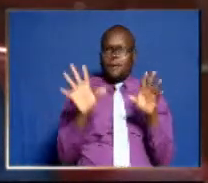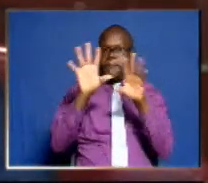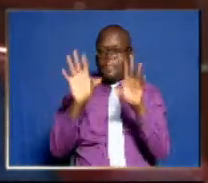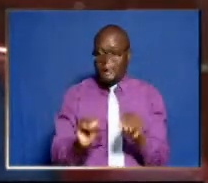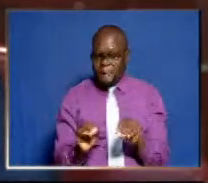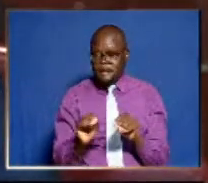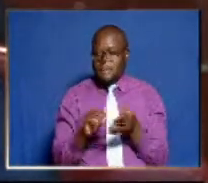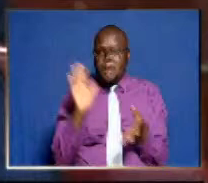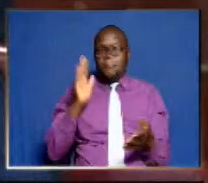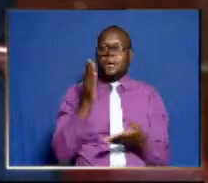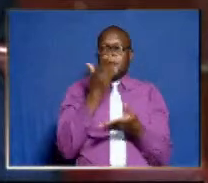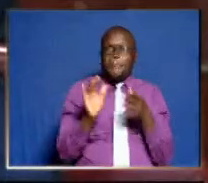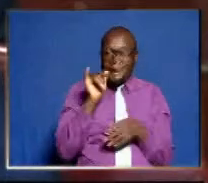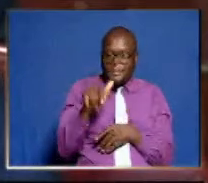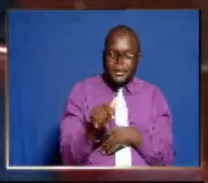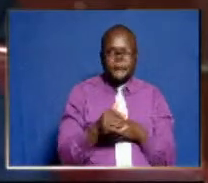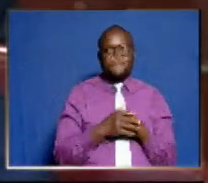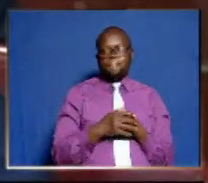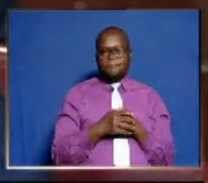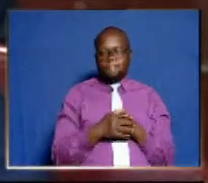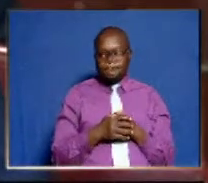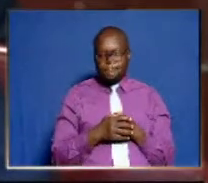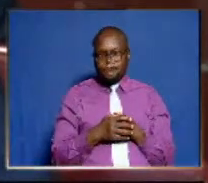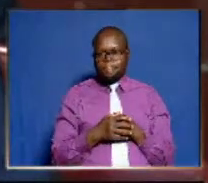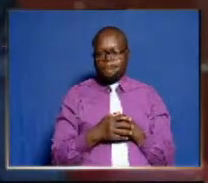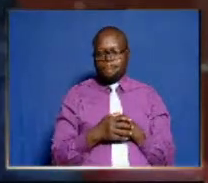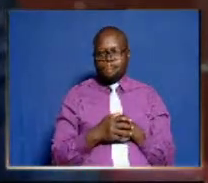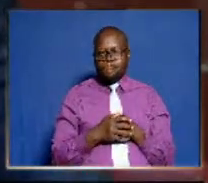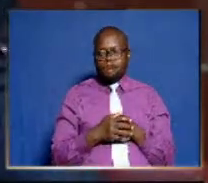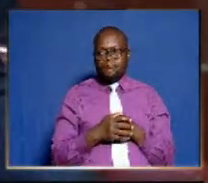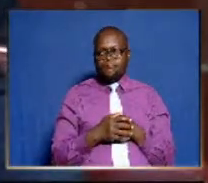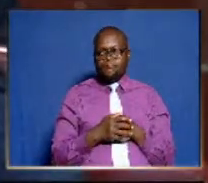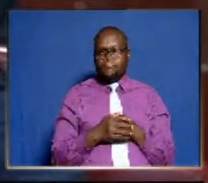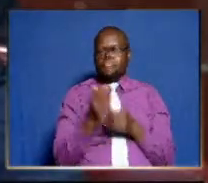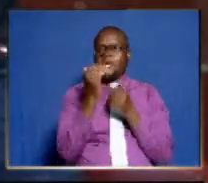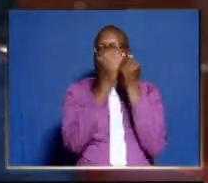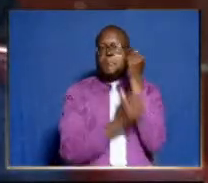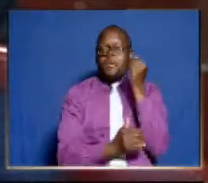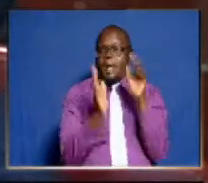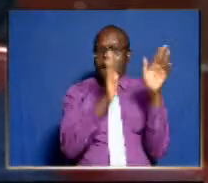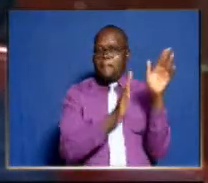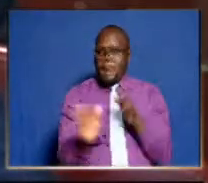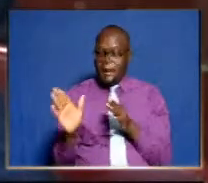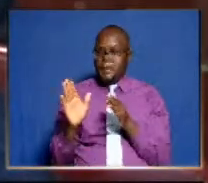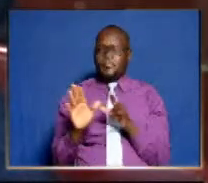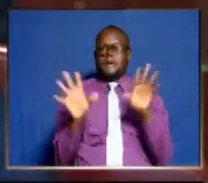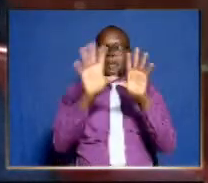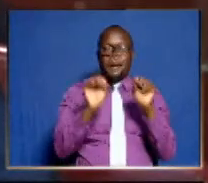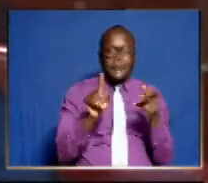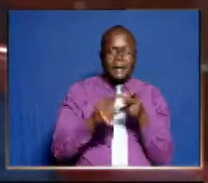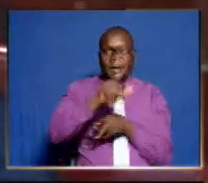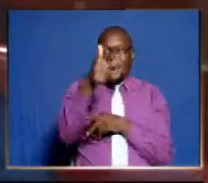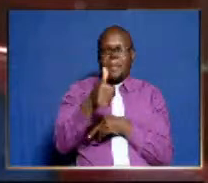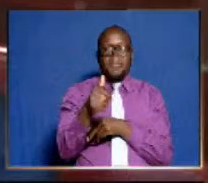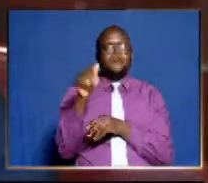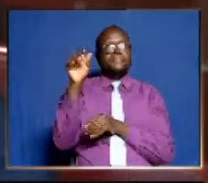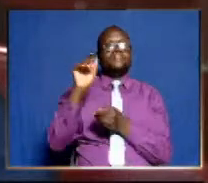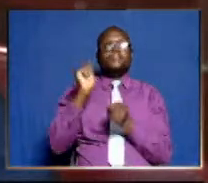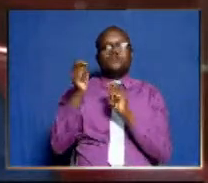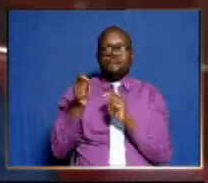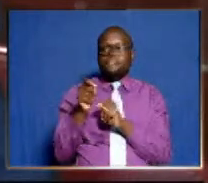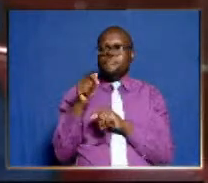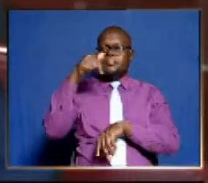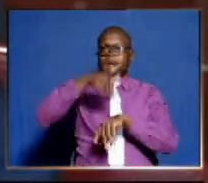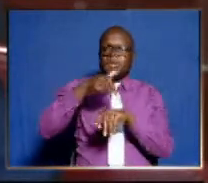For the most part, this is the outcome of poor planning, budget cuts, and expenditure adjustments during